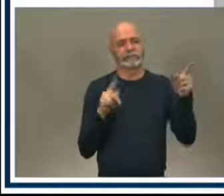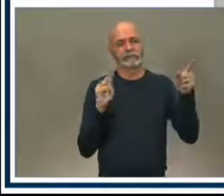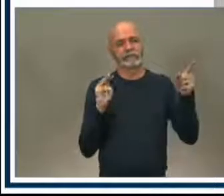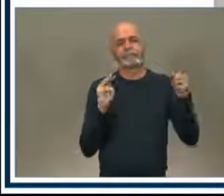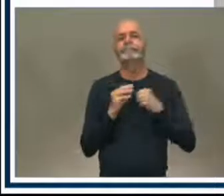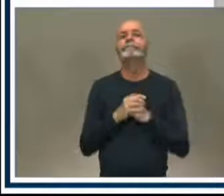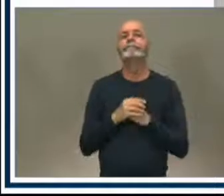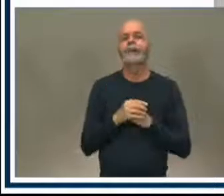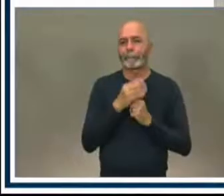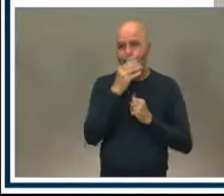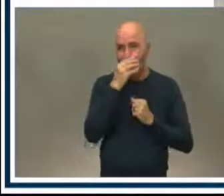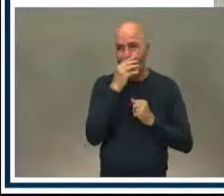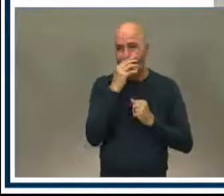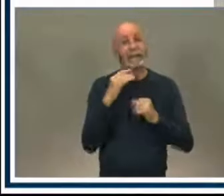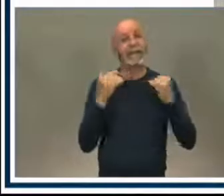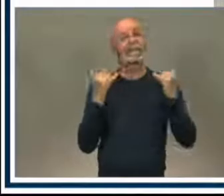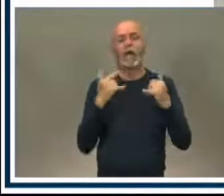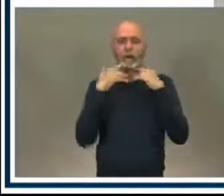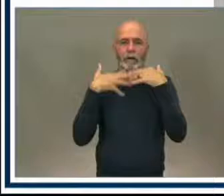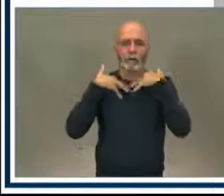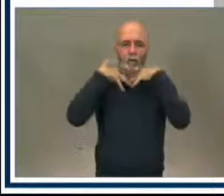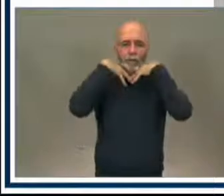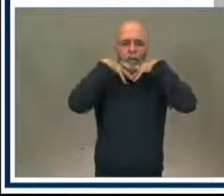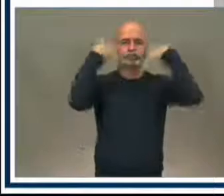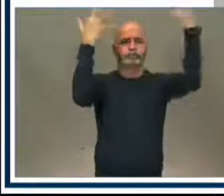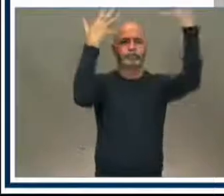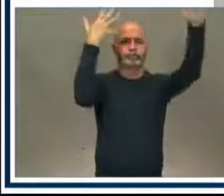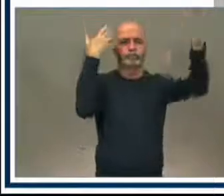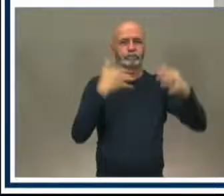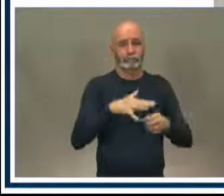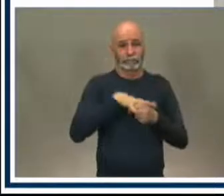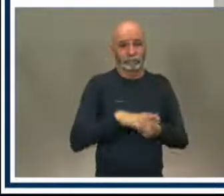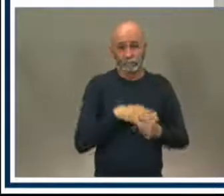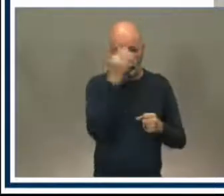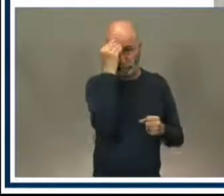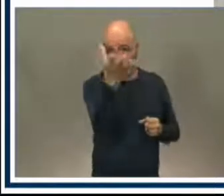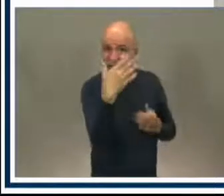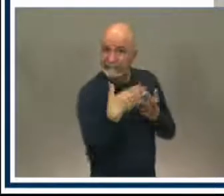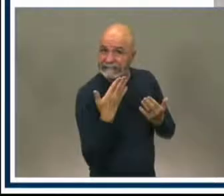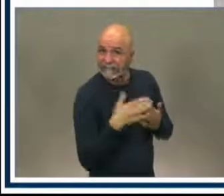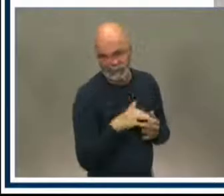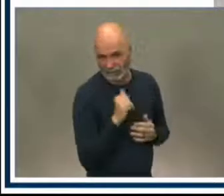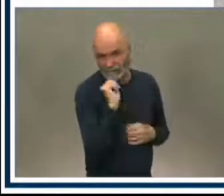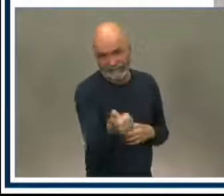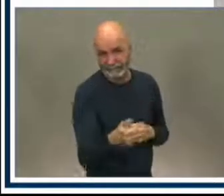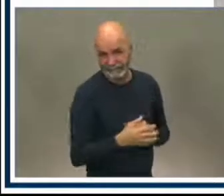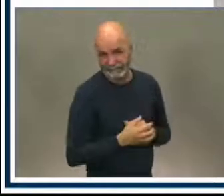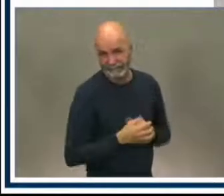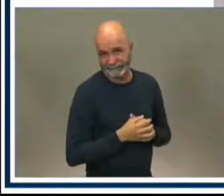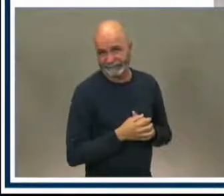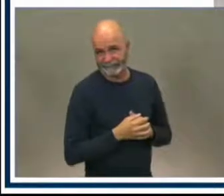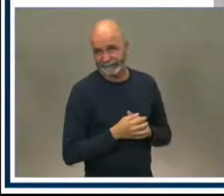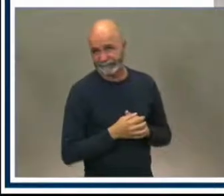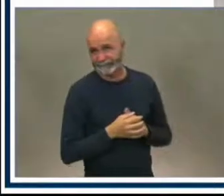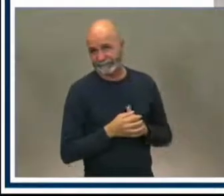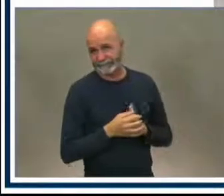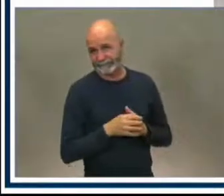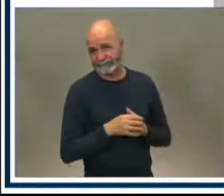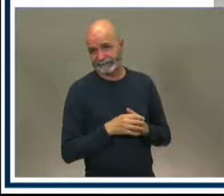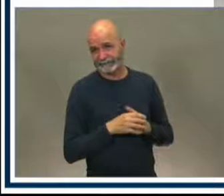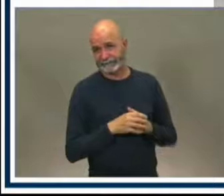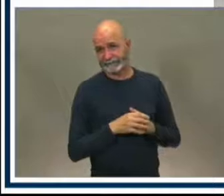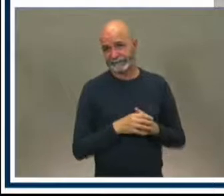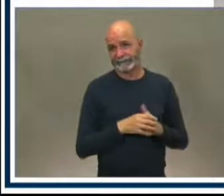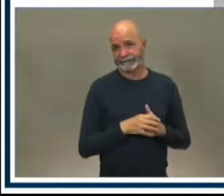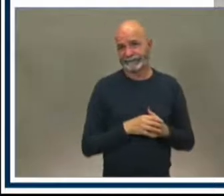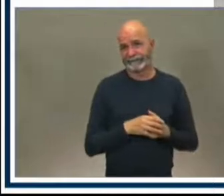healthcare specifically, so this is not going to be easy. But what I meant with the comment